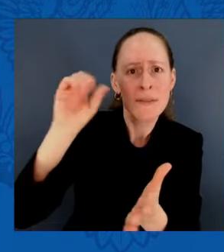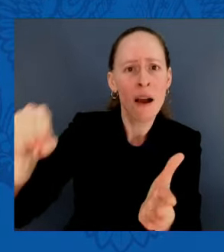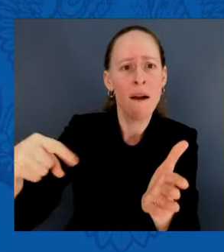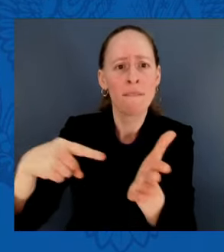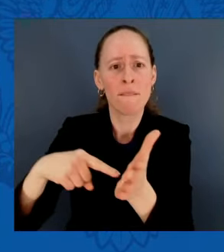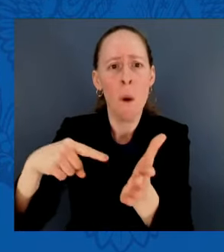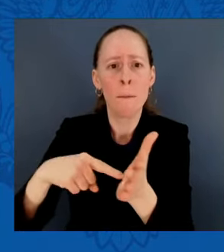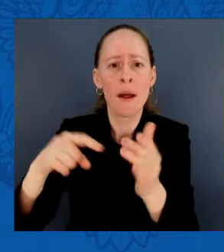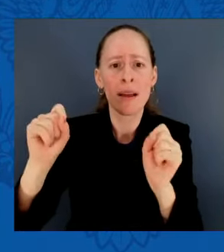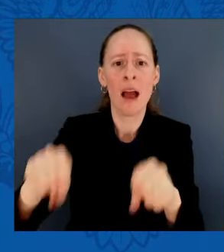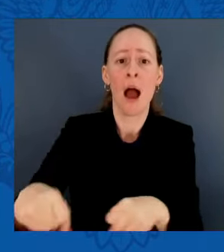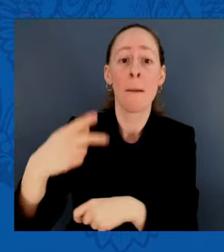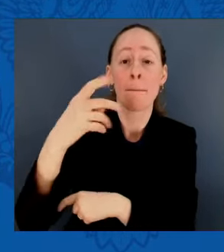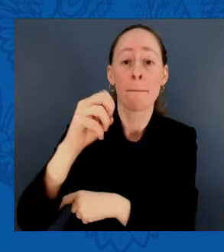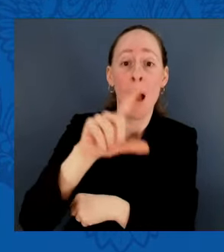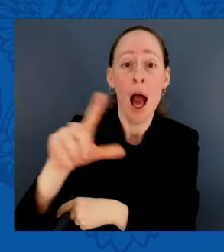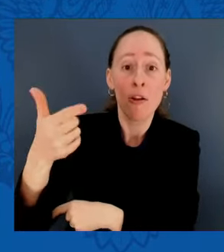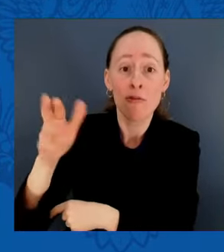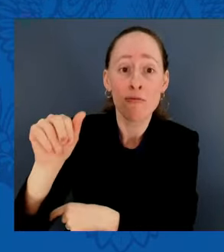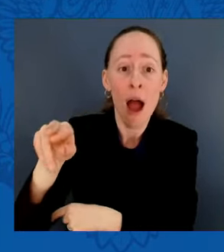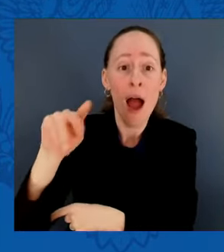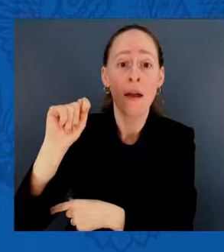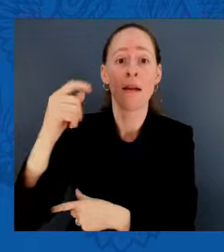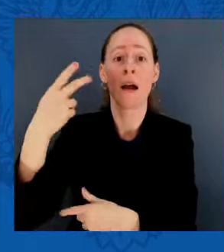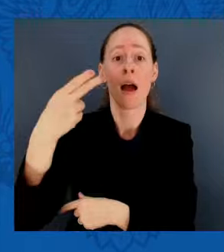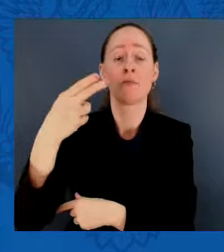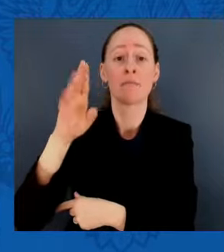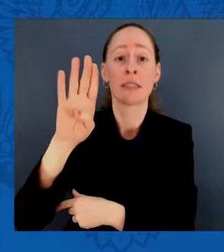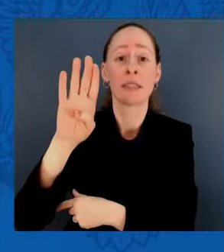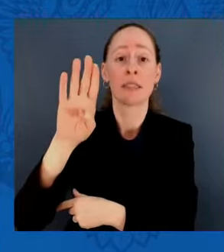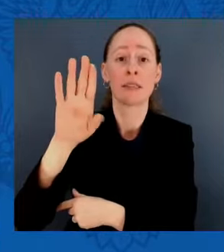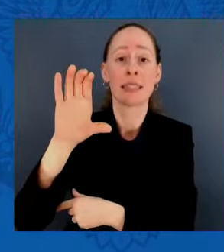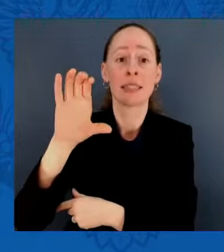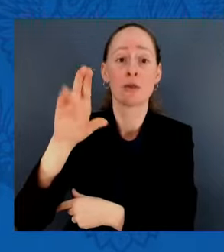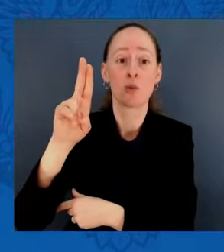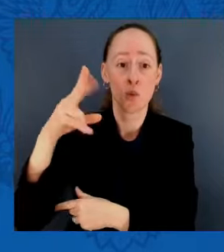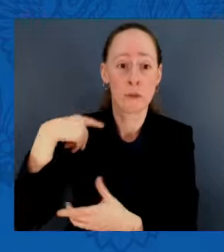and minority-serving institutions, including Hispanic institutions.